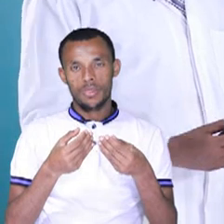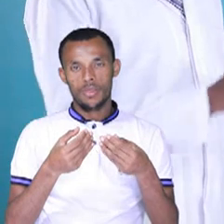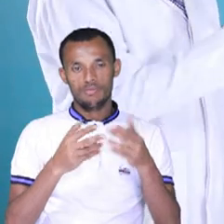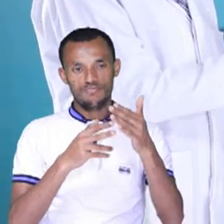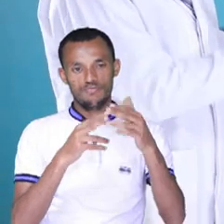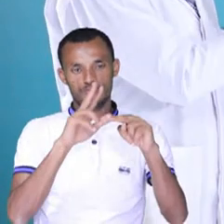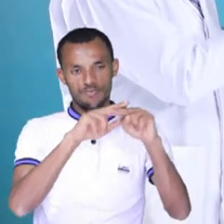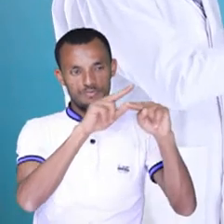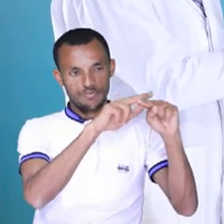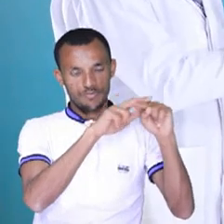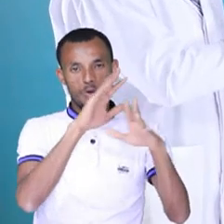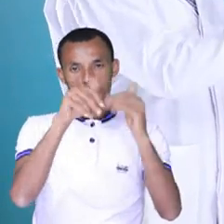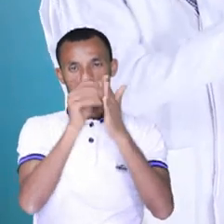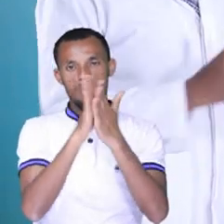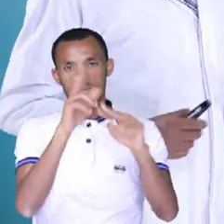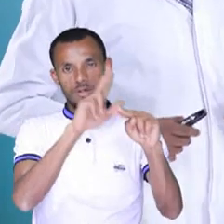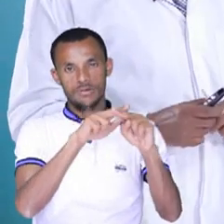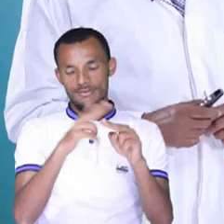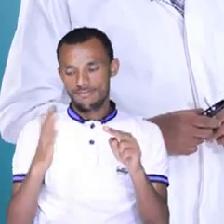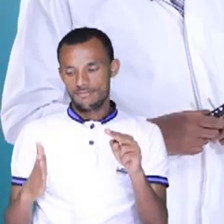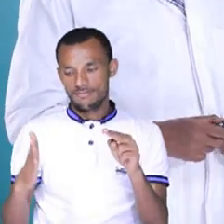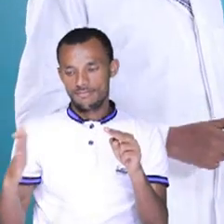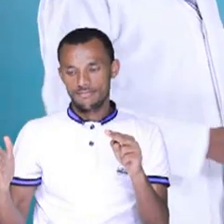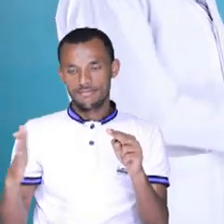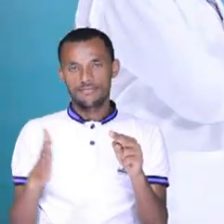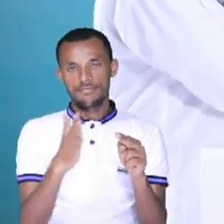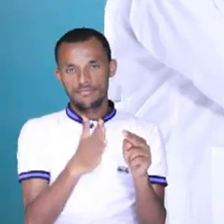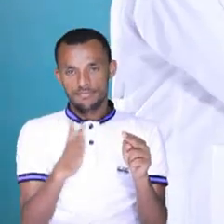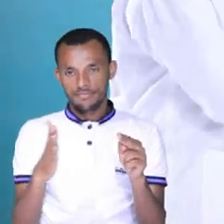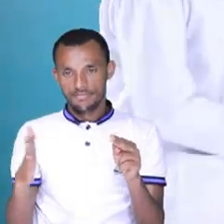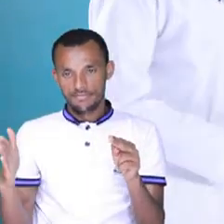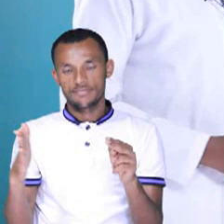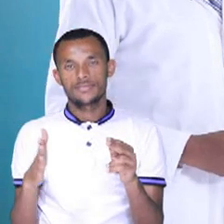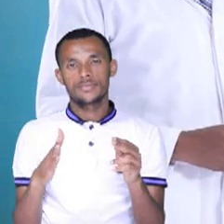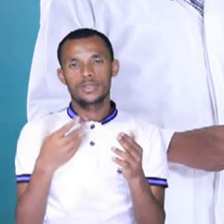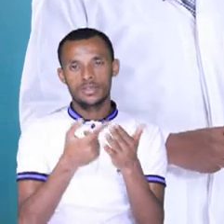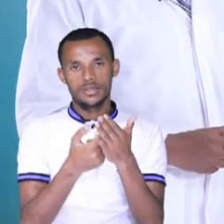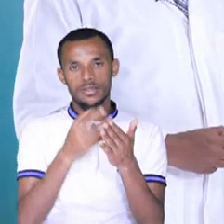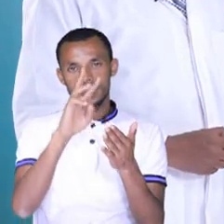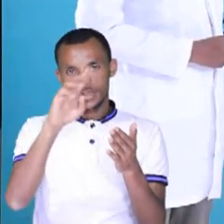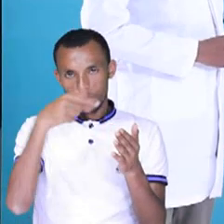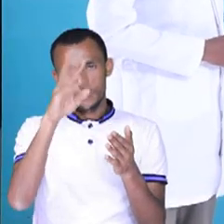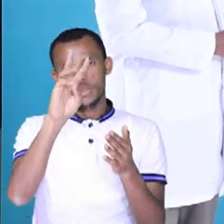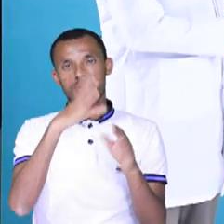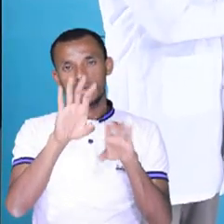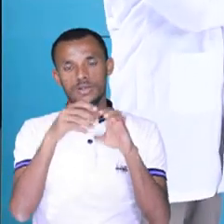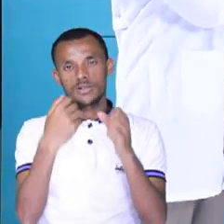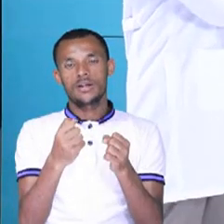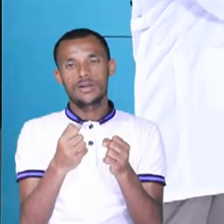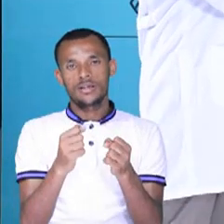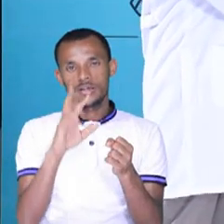shelf, all 6 books should be side by side. So you will have the permutation of 6, 6.